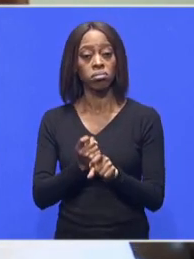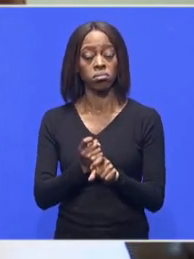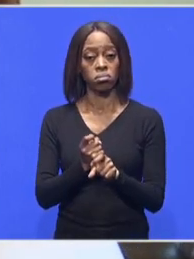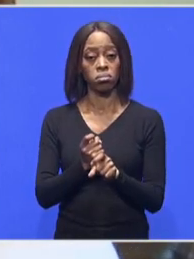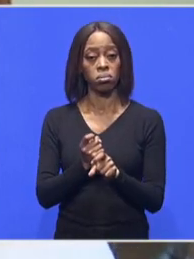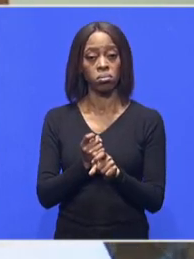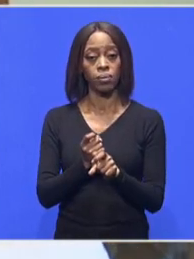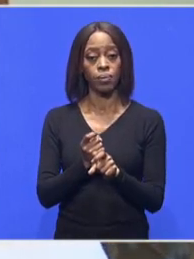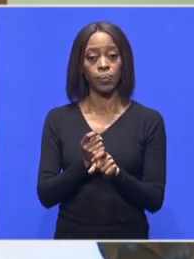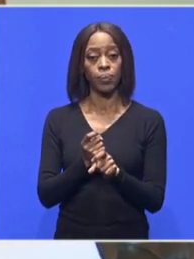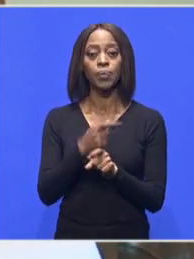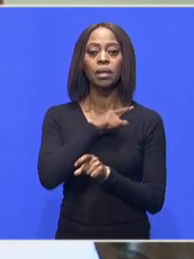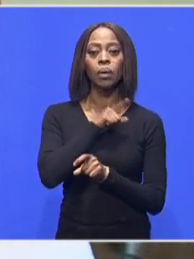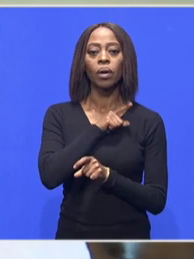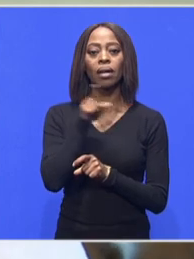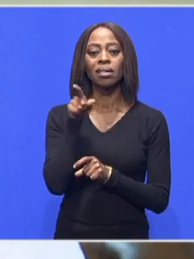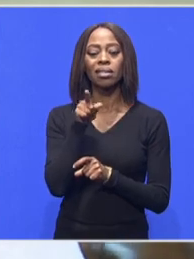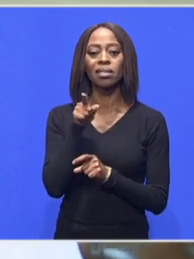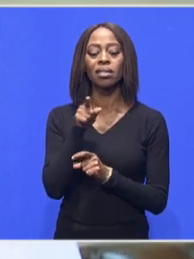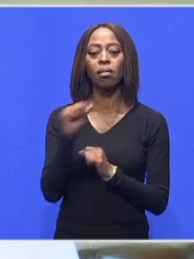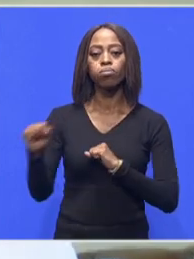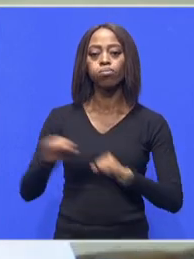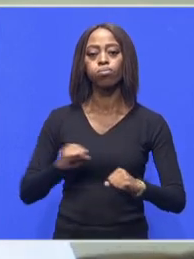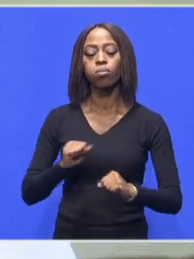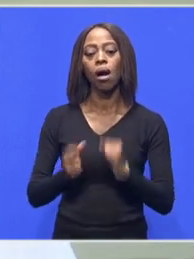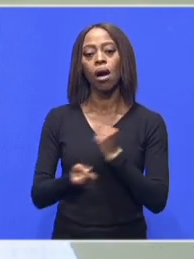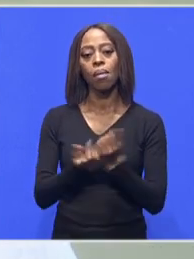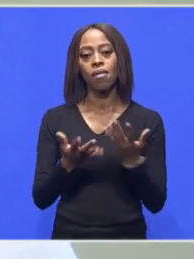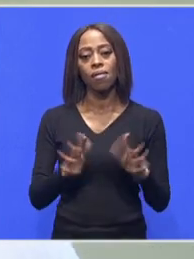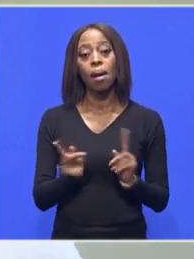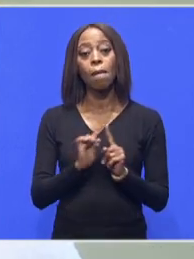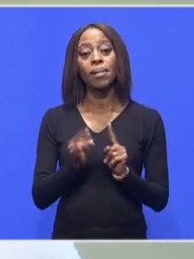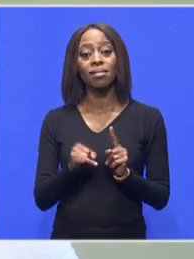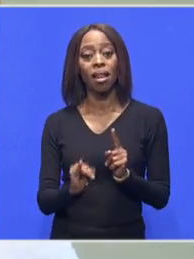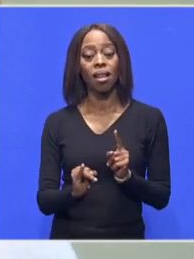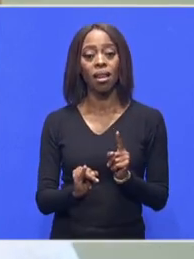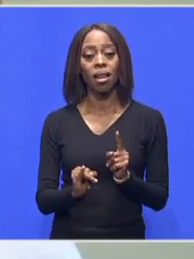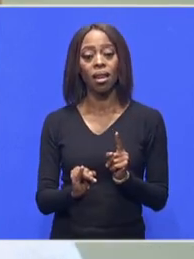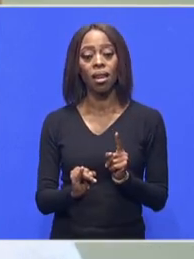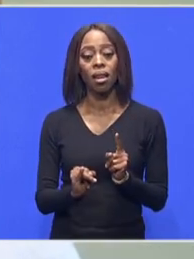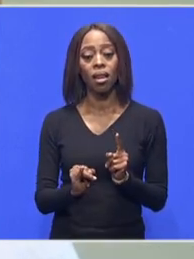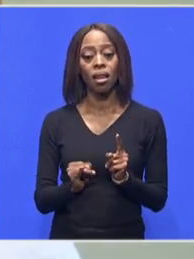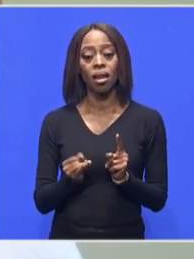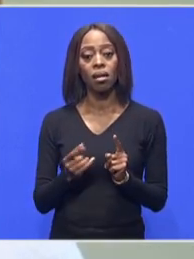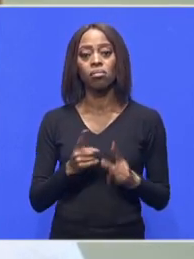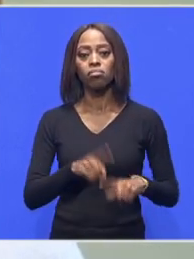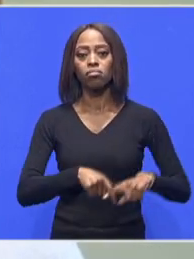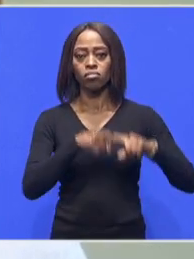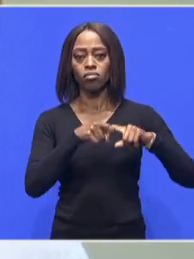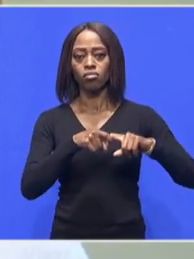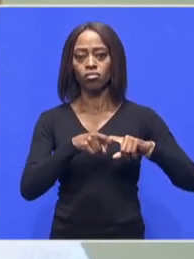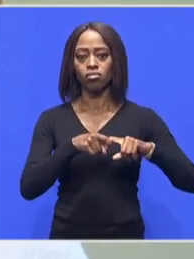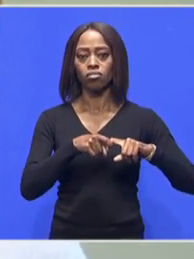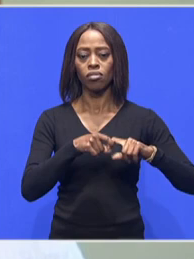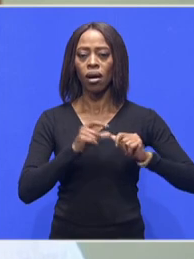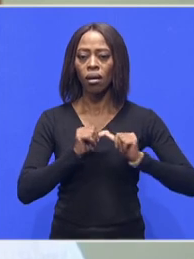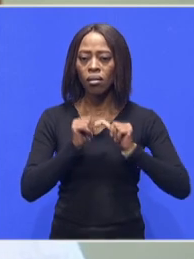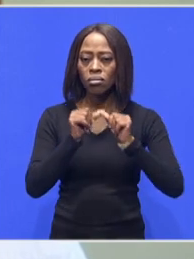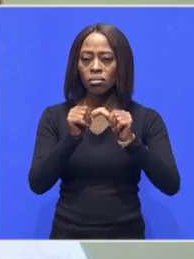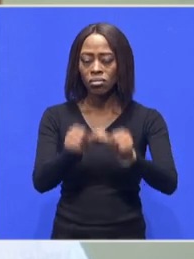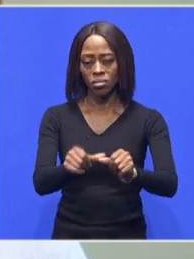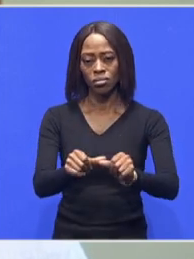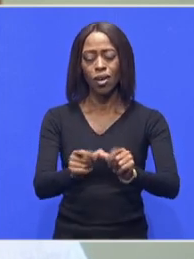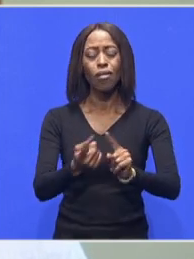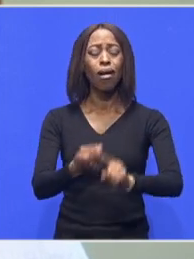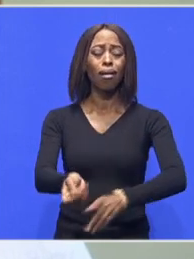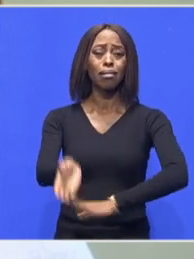for because of the earthquake, but as sanctions goes on since long